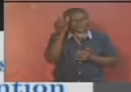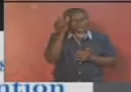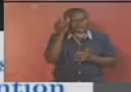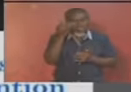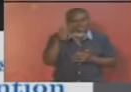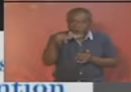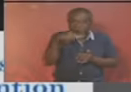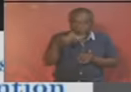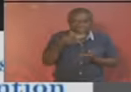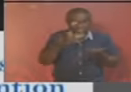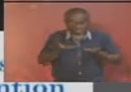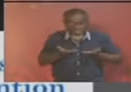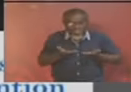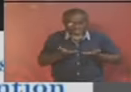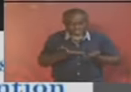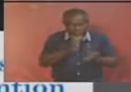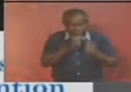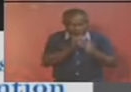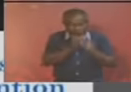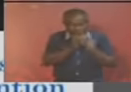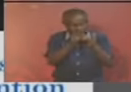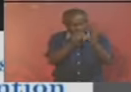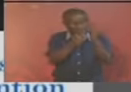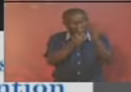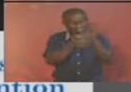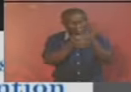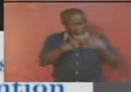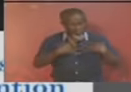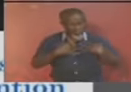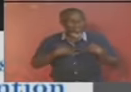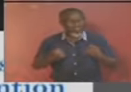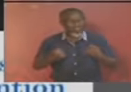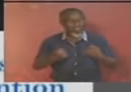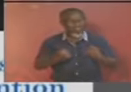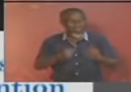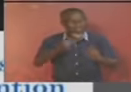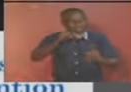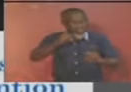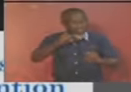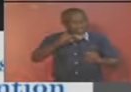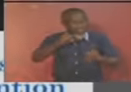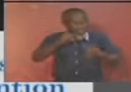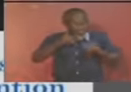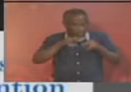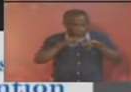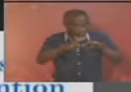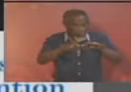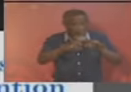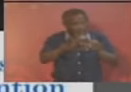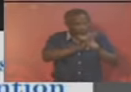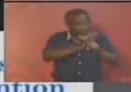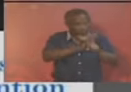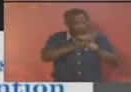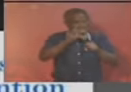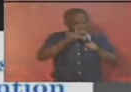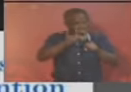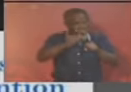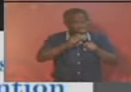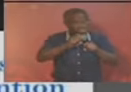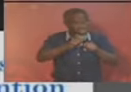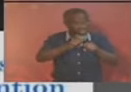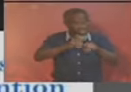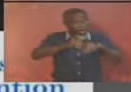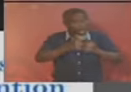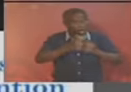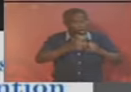of COVID. So COVID, as we know, is a viral disease transmitted from person to person through those respiratory droplets.